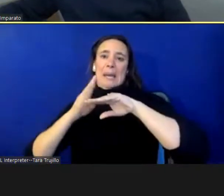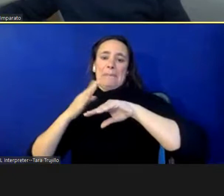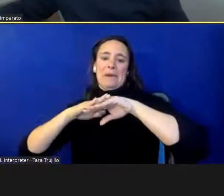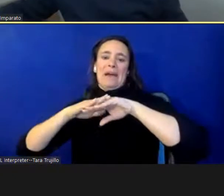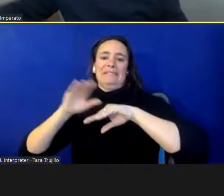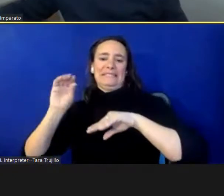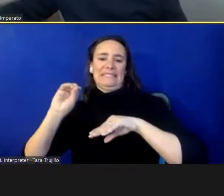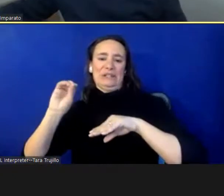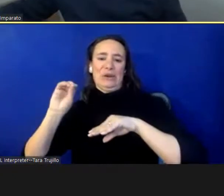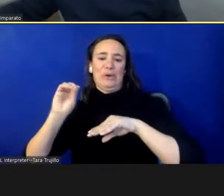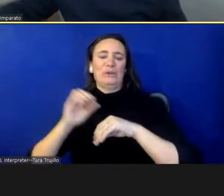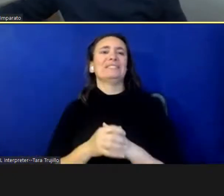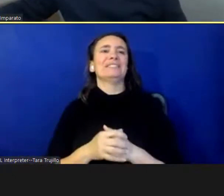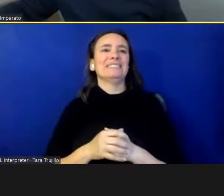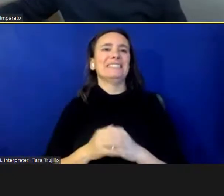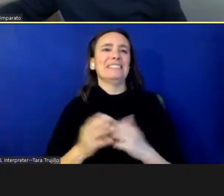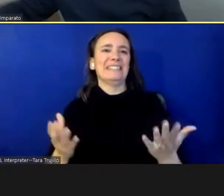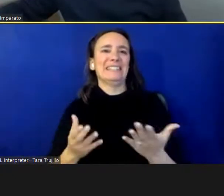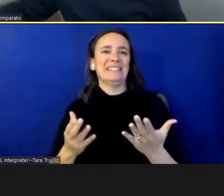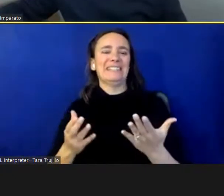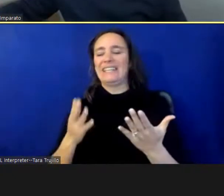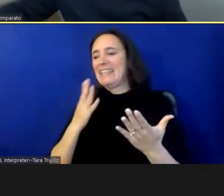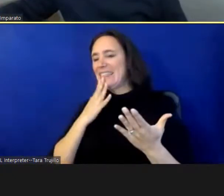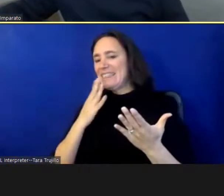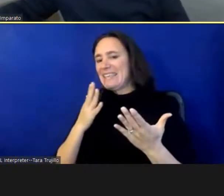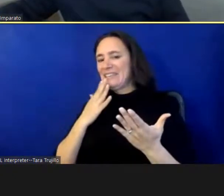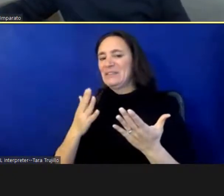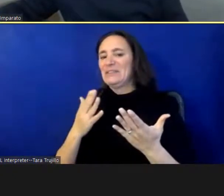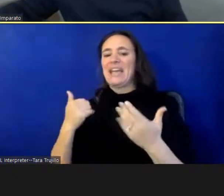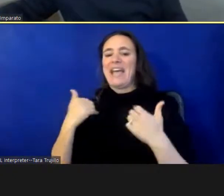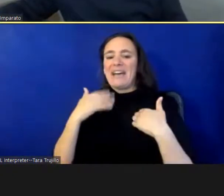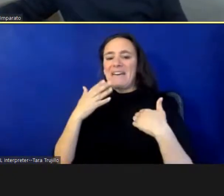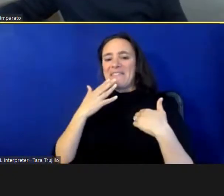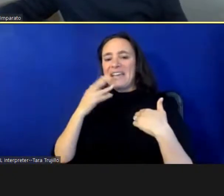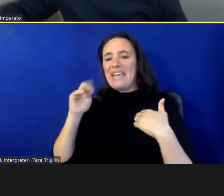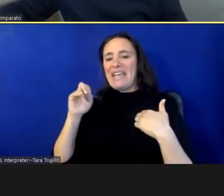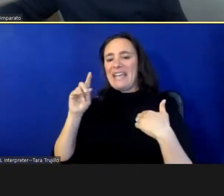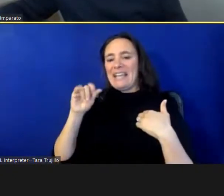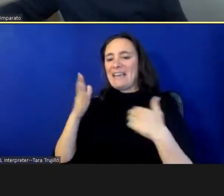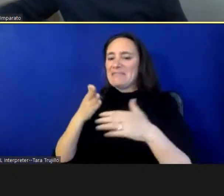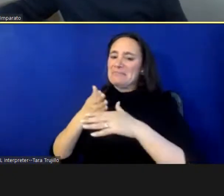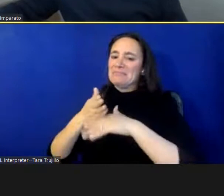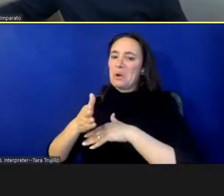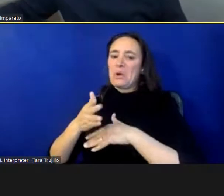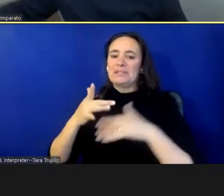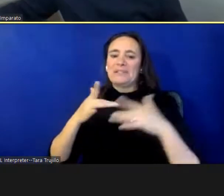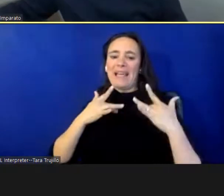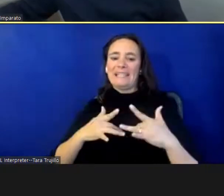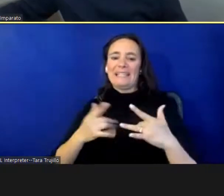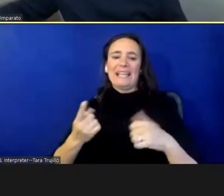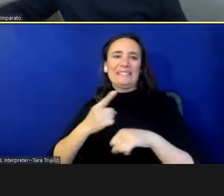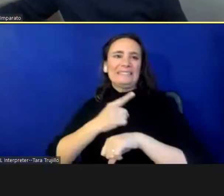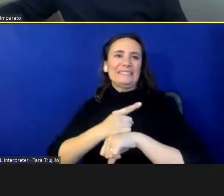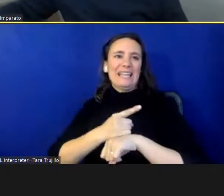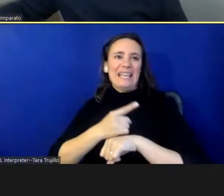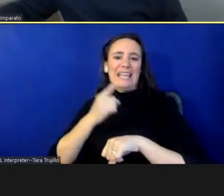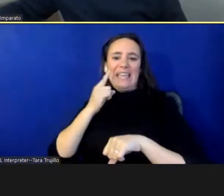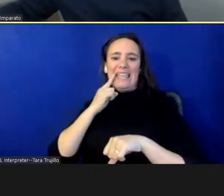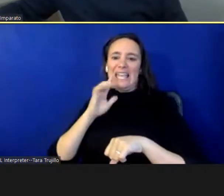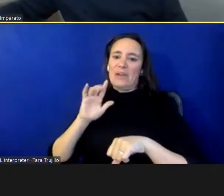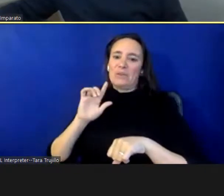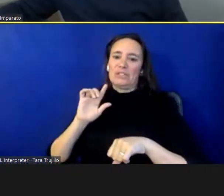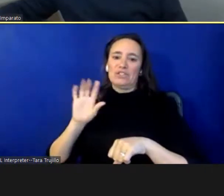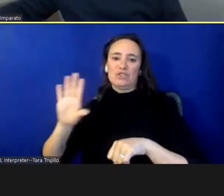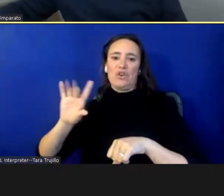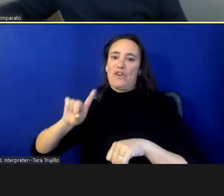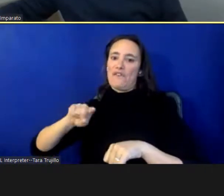Thank you. Thank you. Have a good post Valentine's Day. And thanks. I think I was your first in